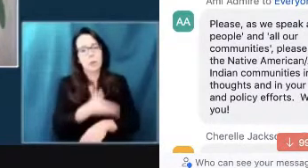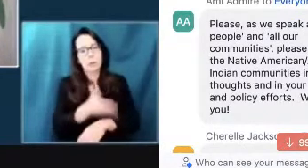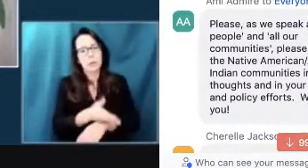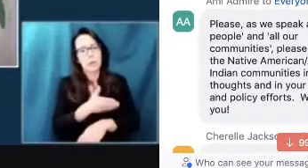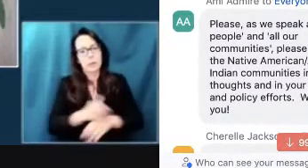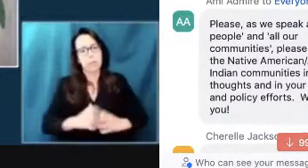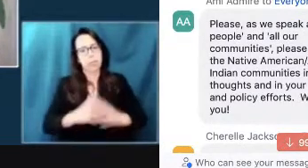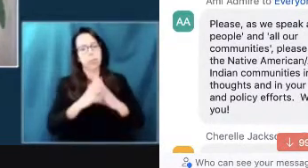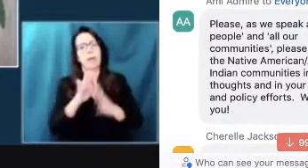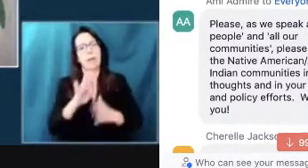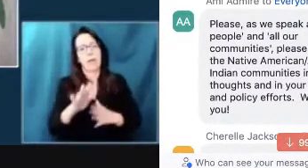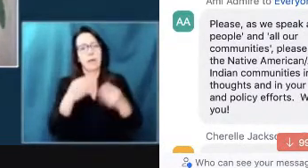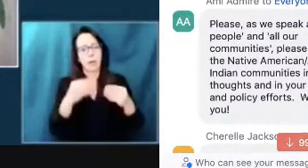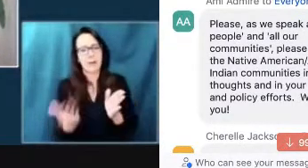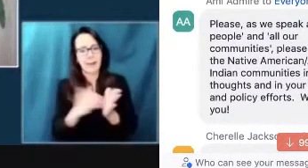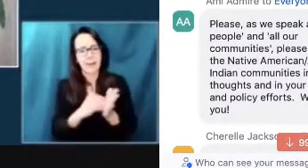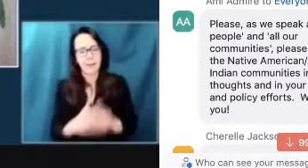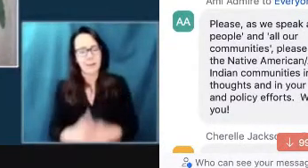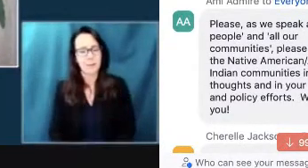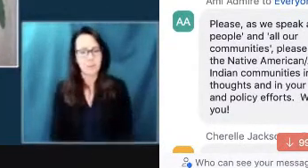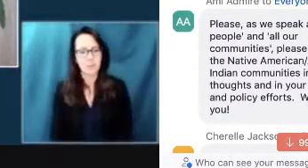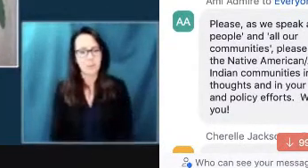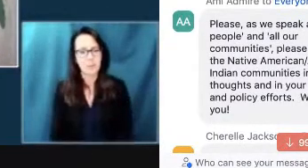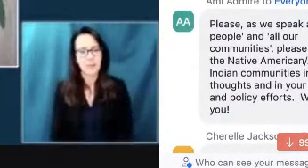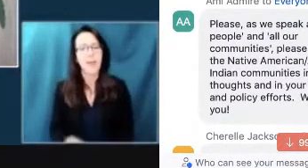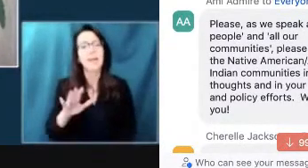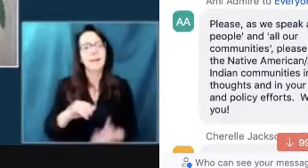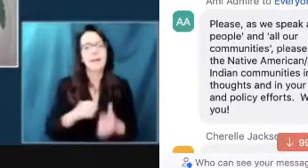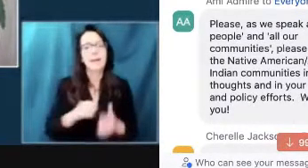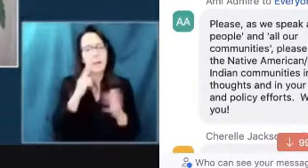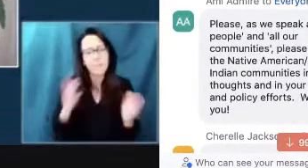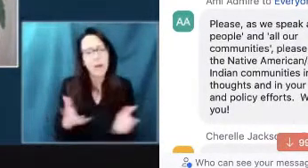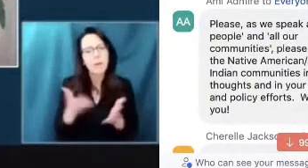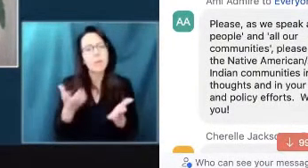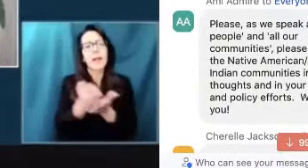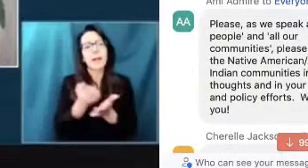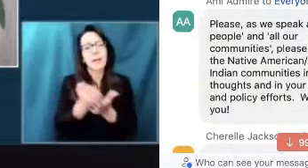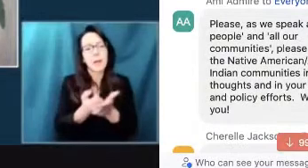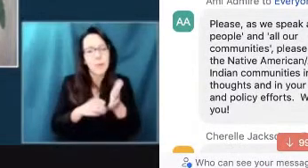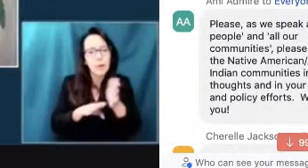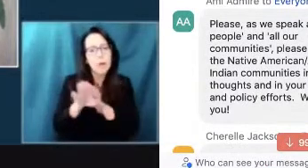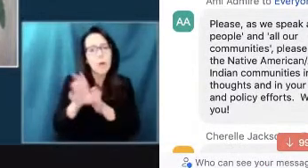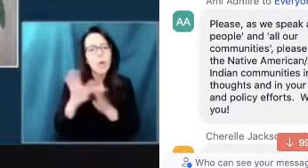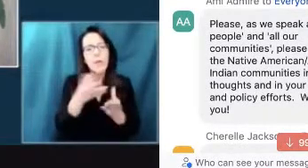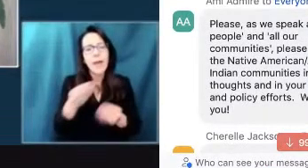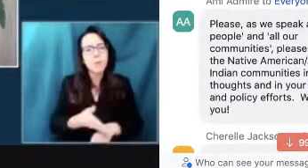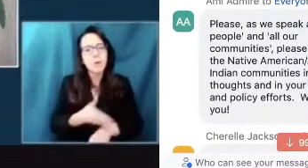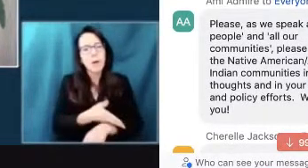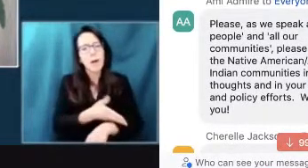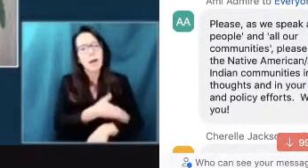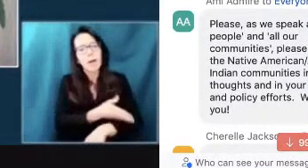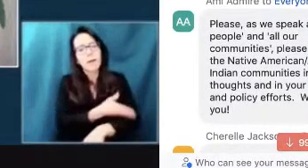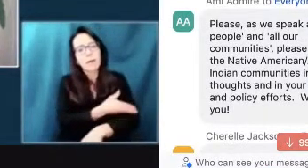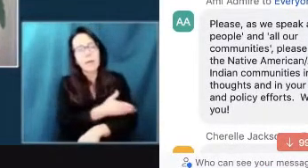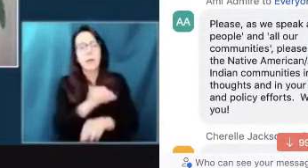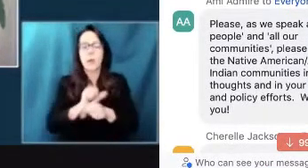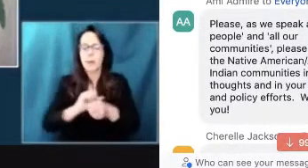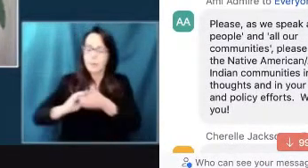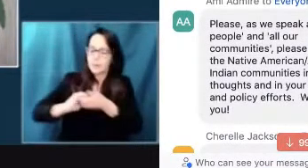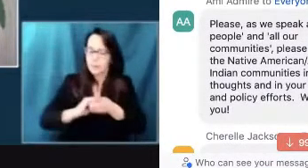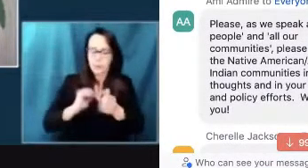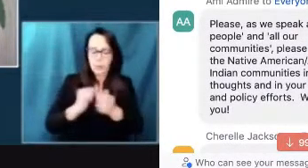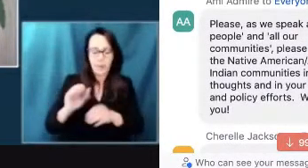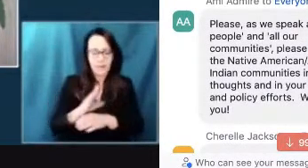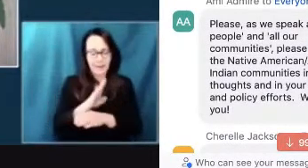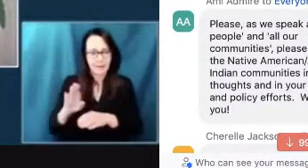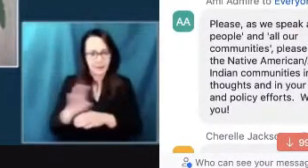our approach to creating jobs and fostering economic growth and recovery by working in partnership with our business sector.